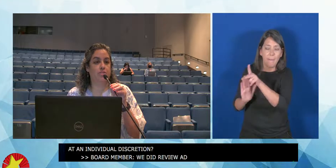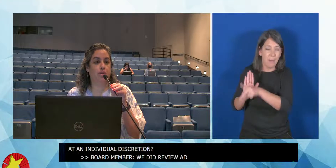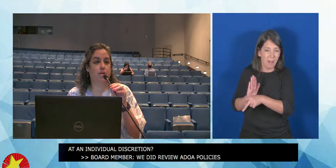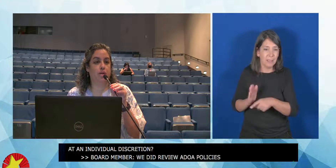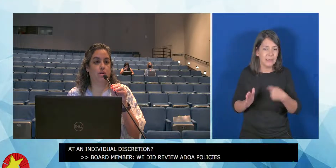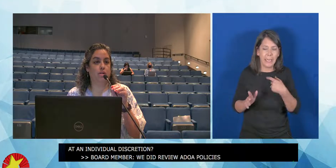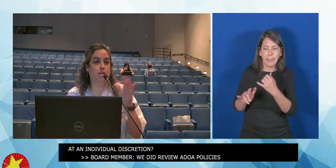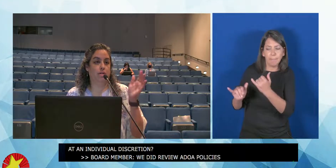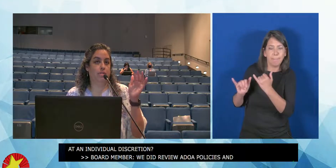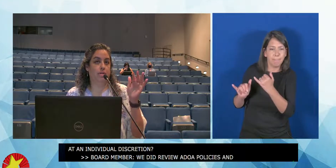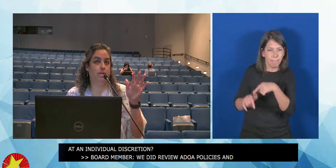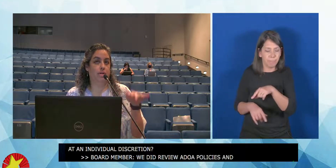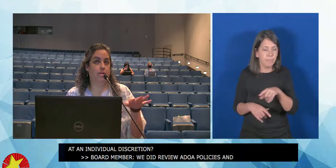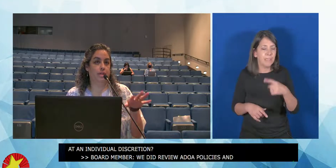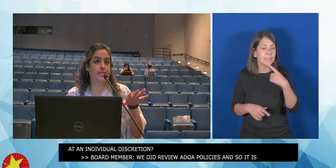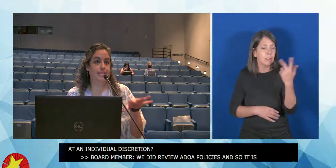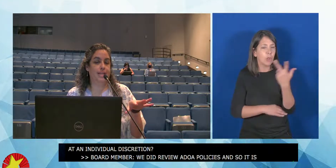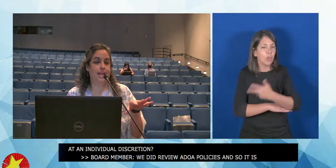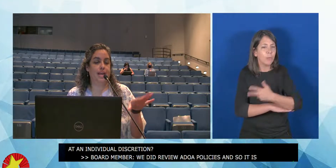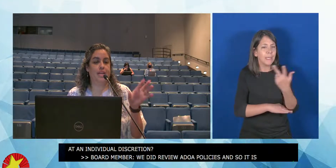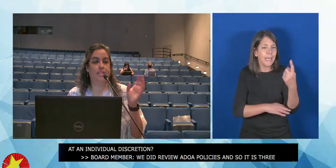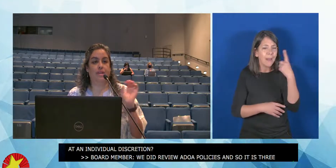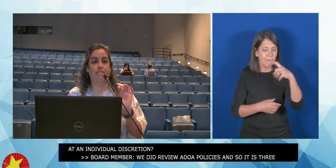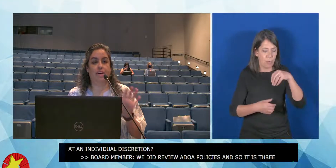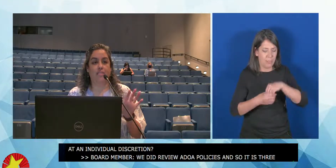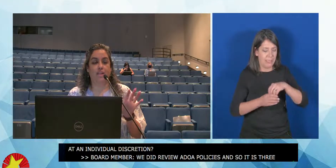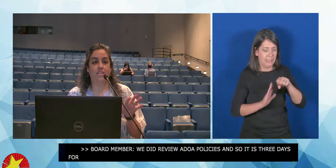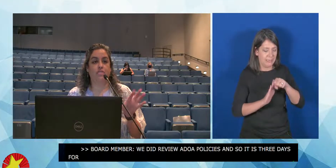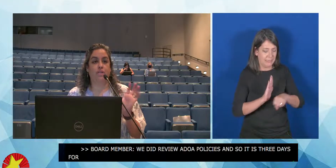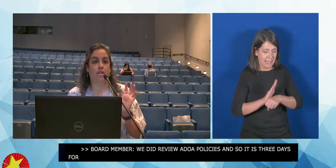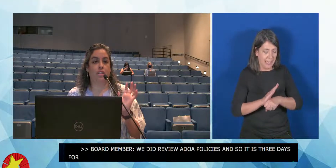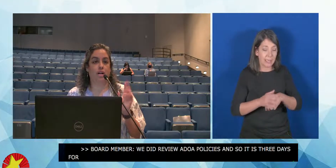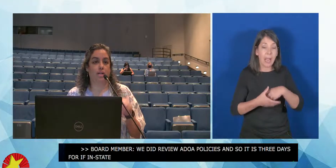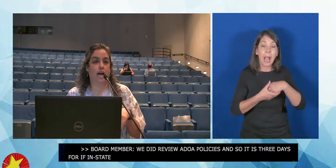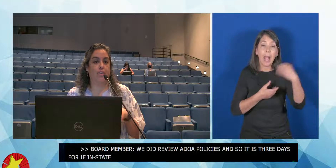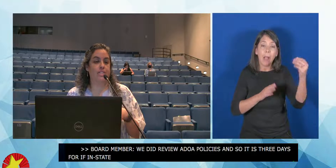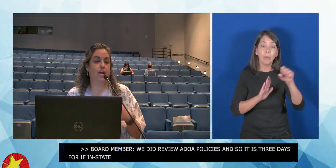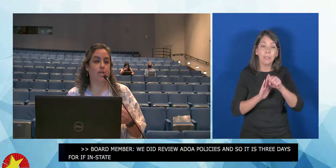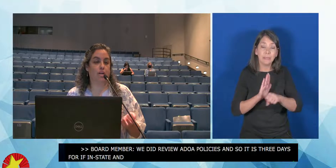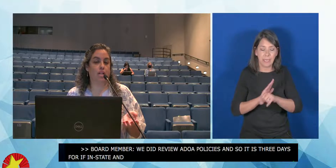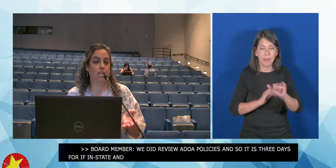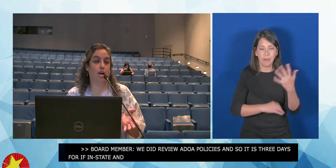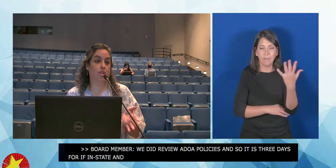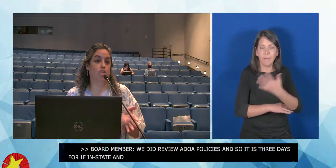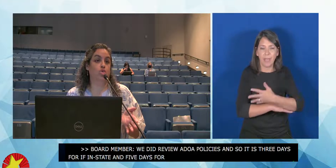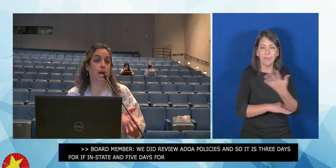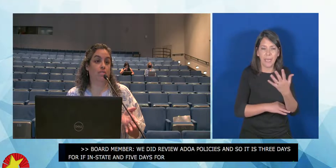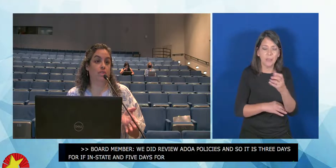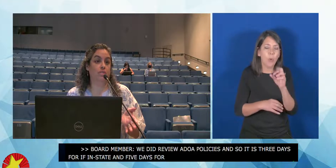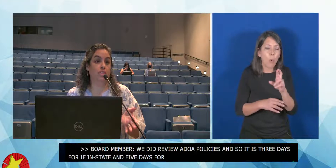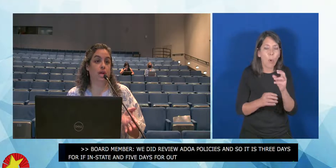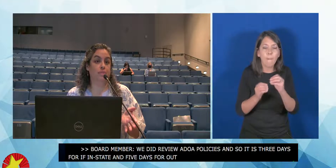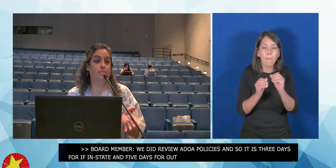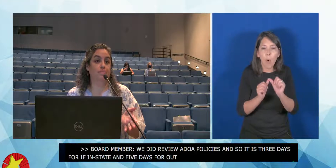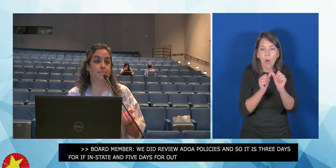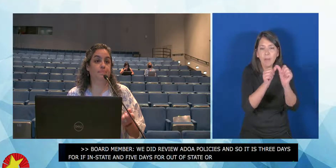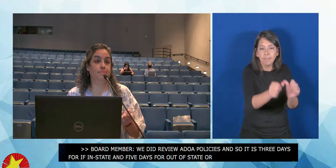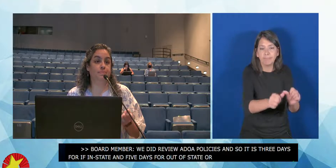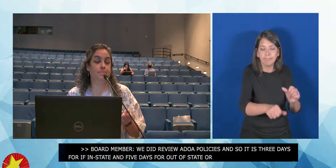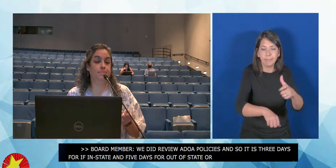days for in-state and then 5 days for out-of-state or longer travel